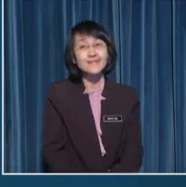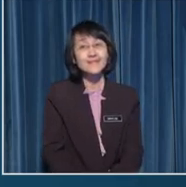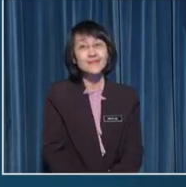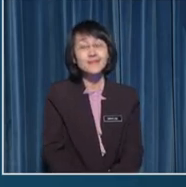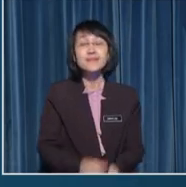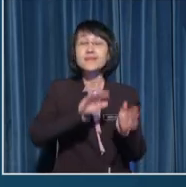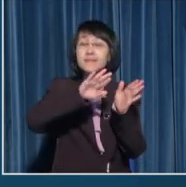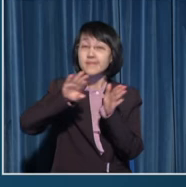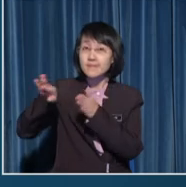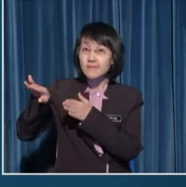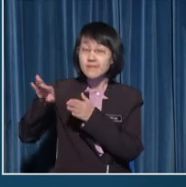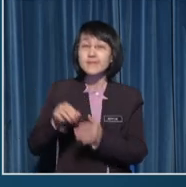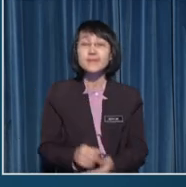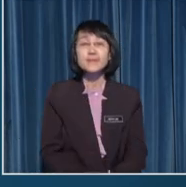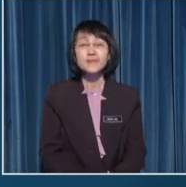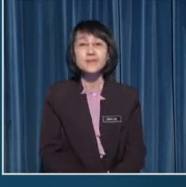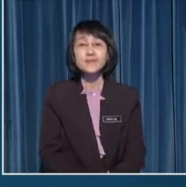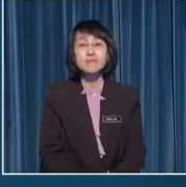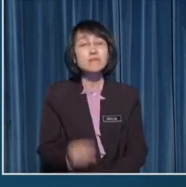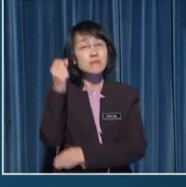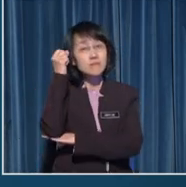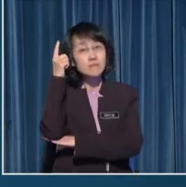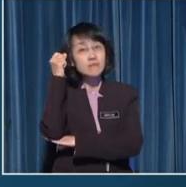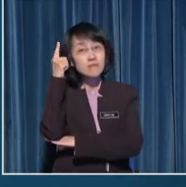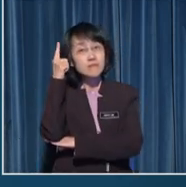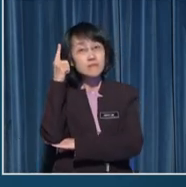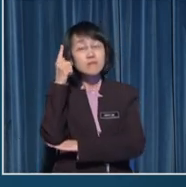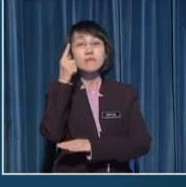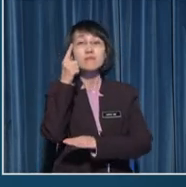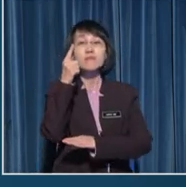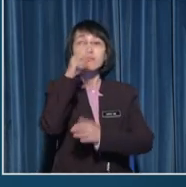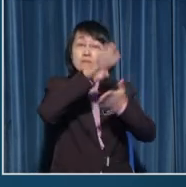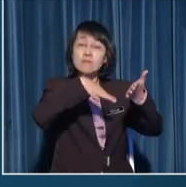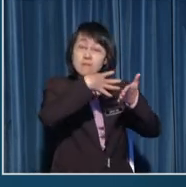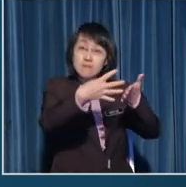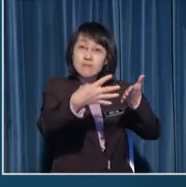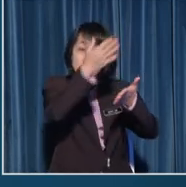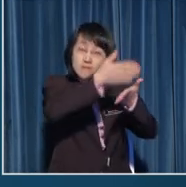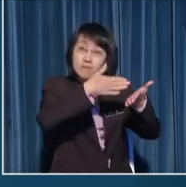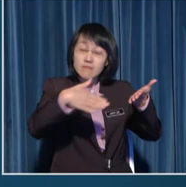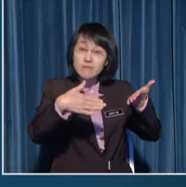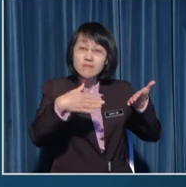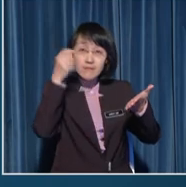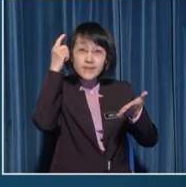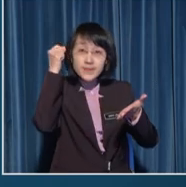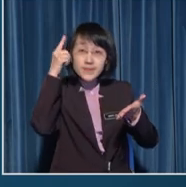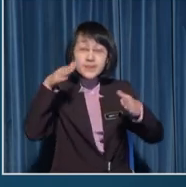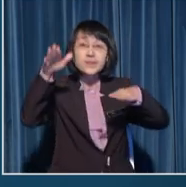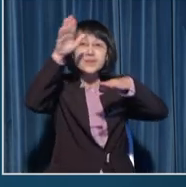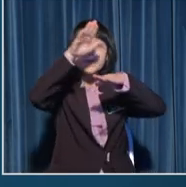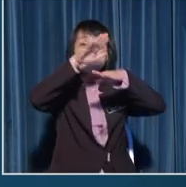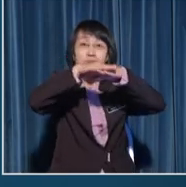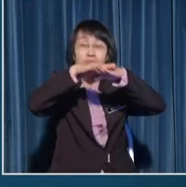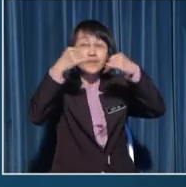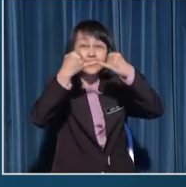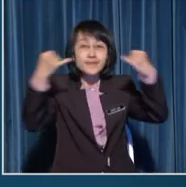By the way, do you understand the chart? The top line is the